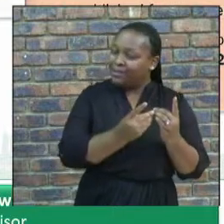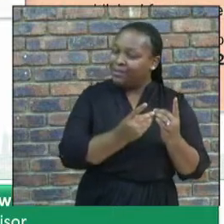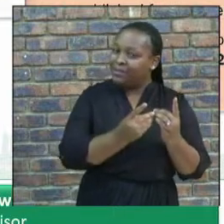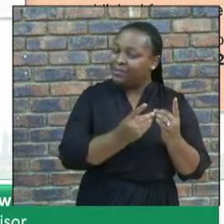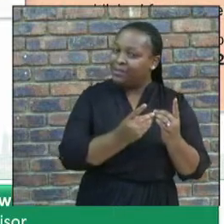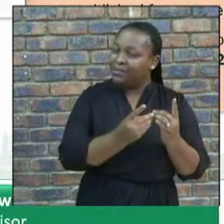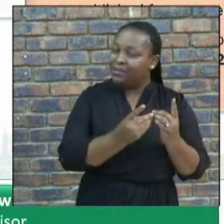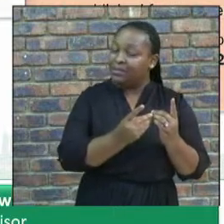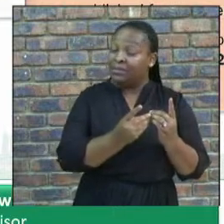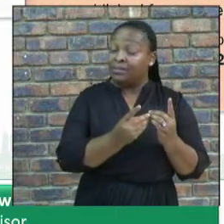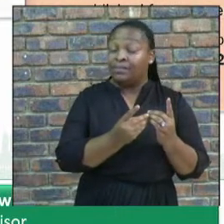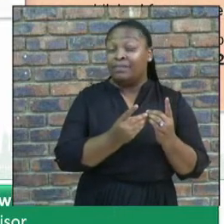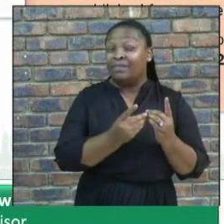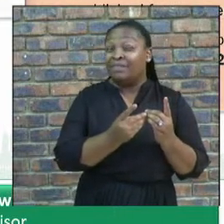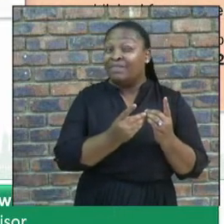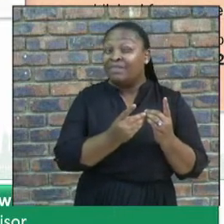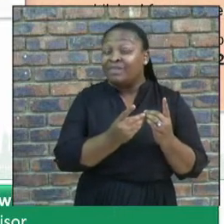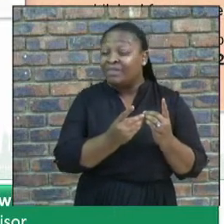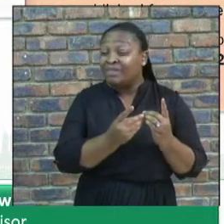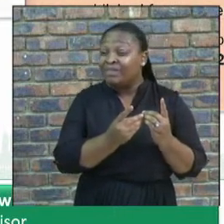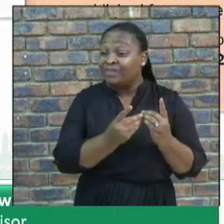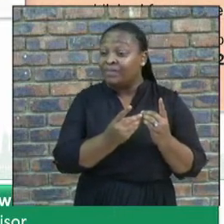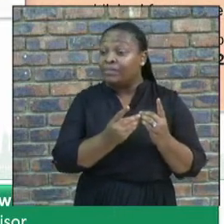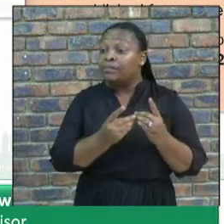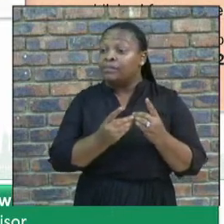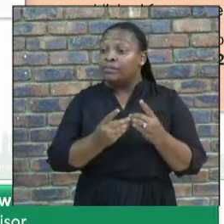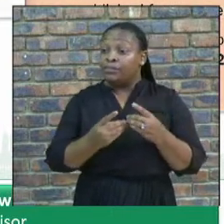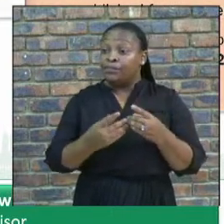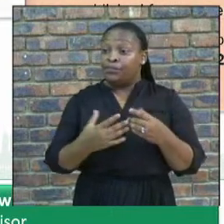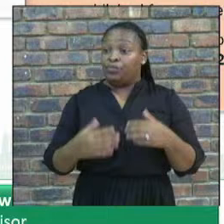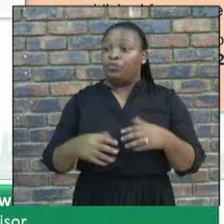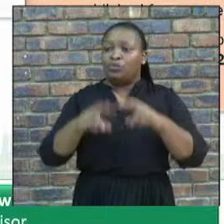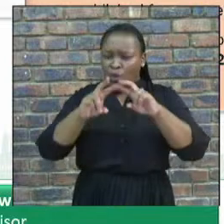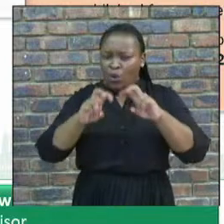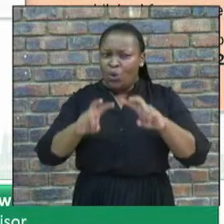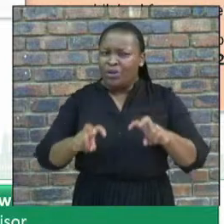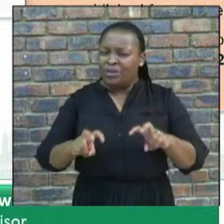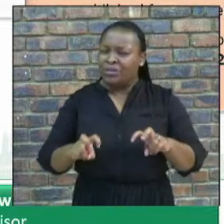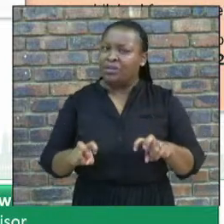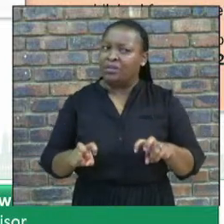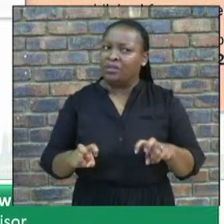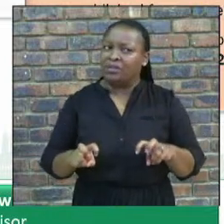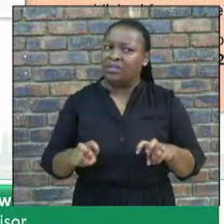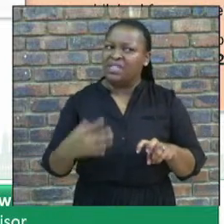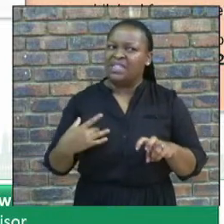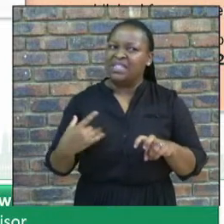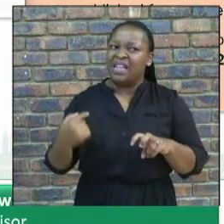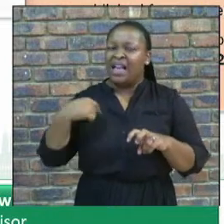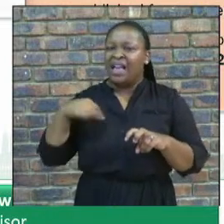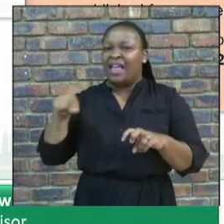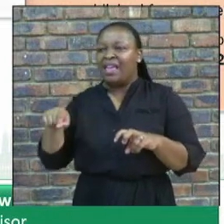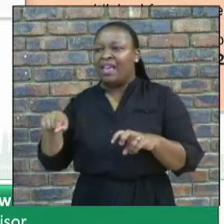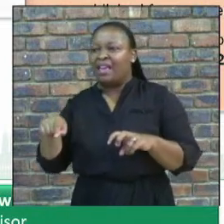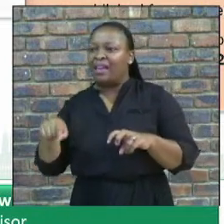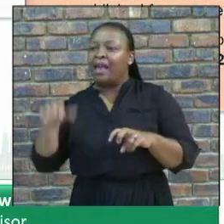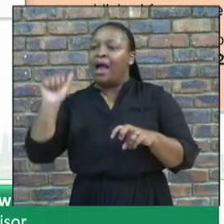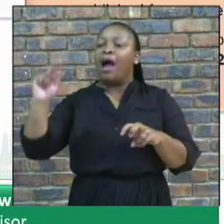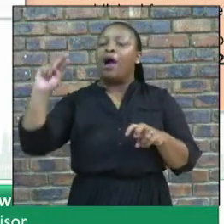the research and the benchmarking, and the benchmarking were done in Angola,